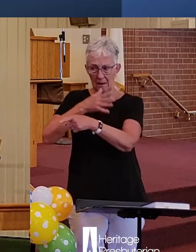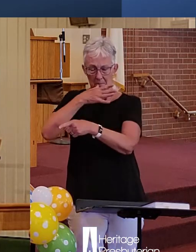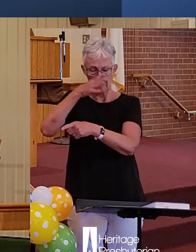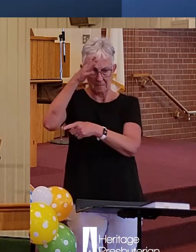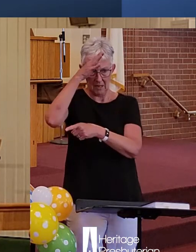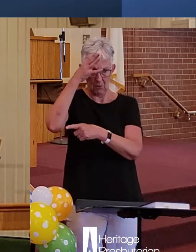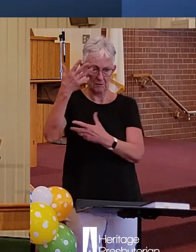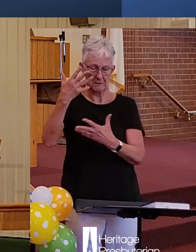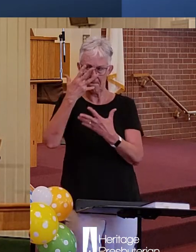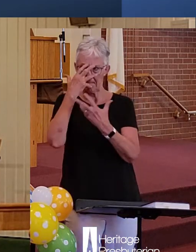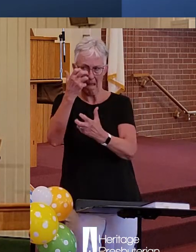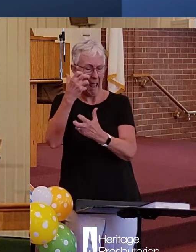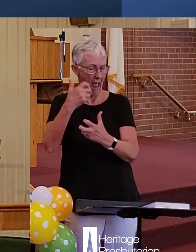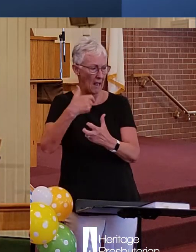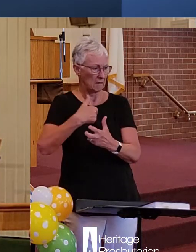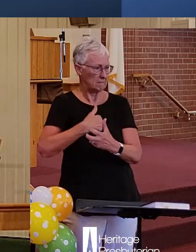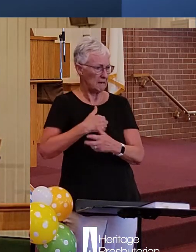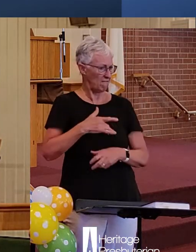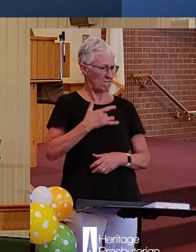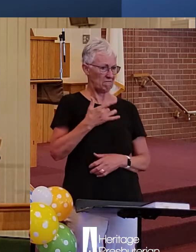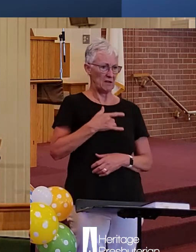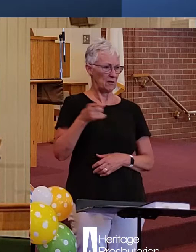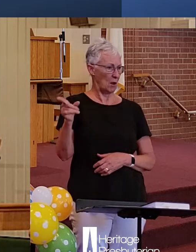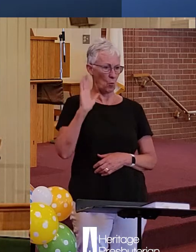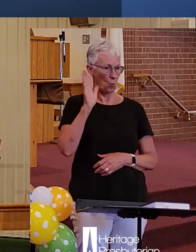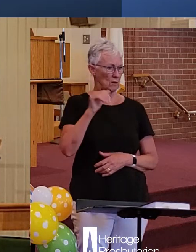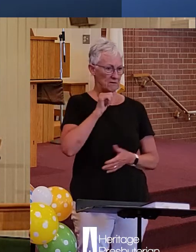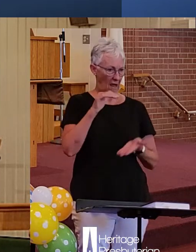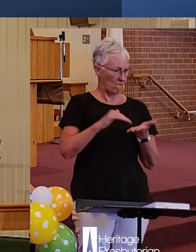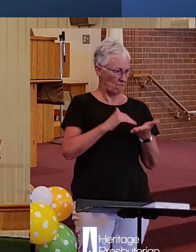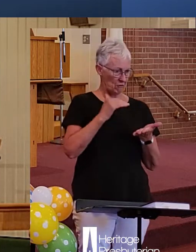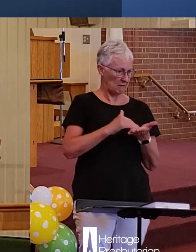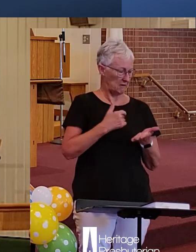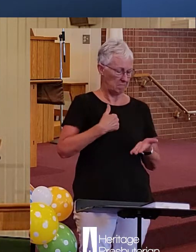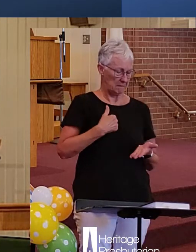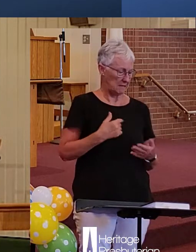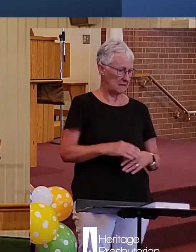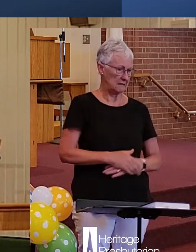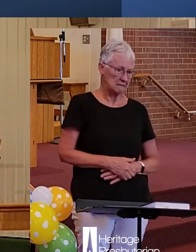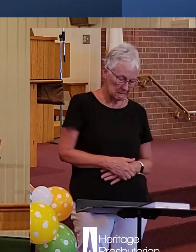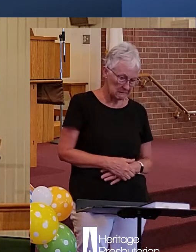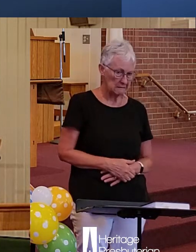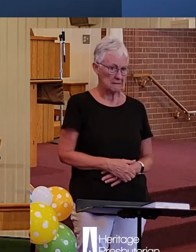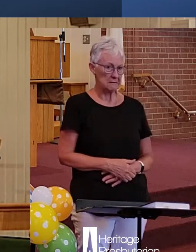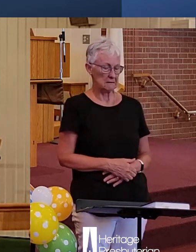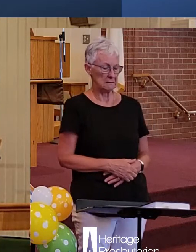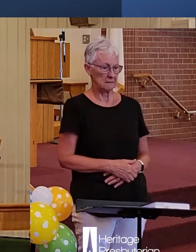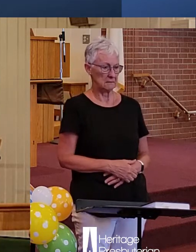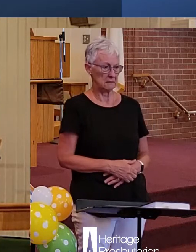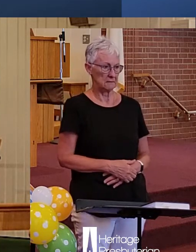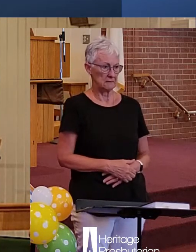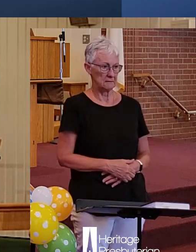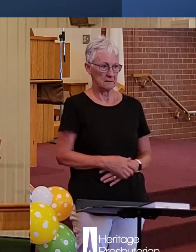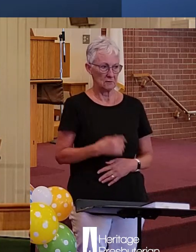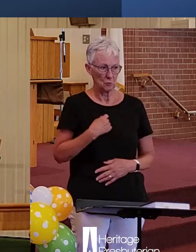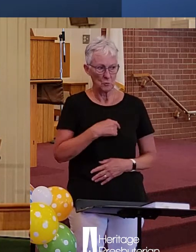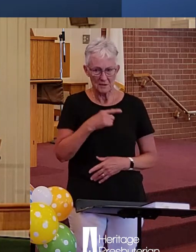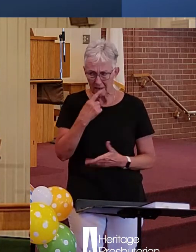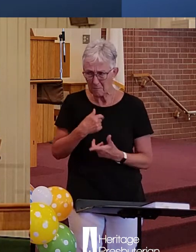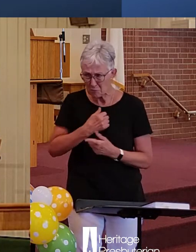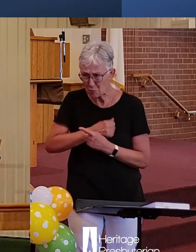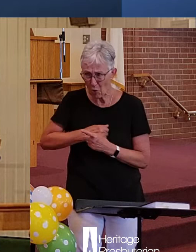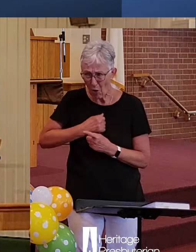that? And God was hiding in the, "I'm sorry, please forgive us"